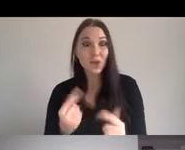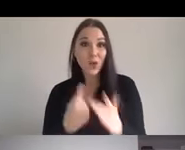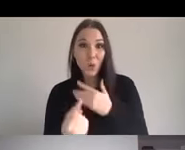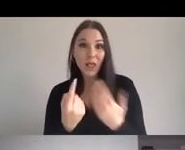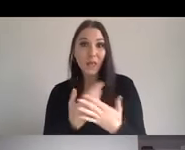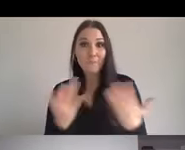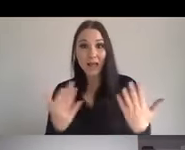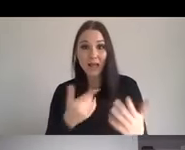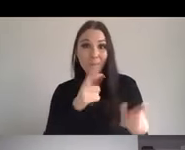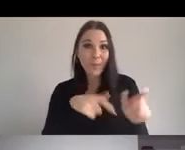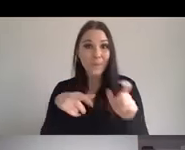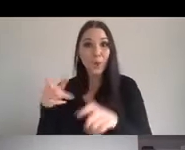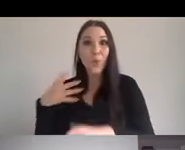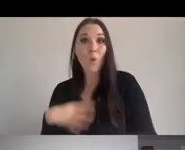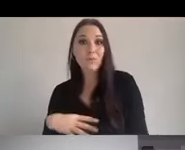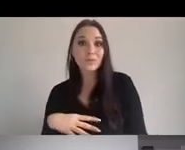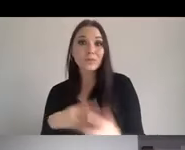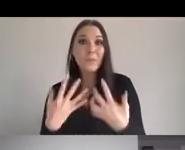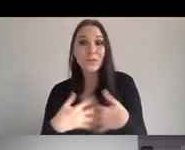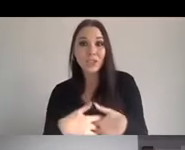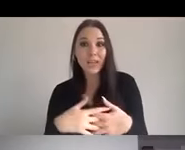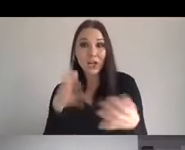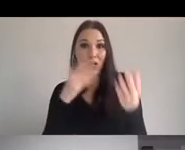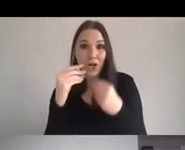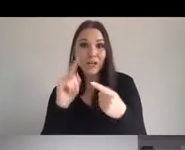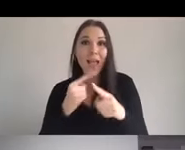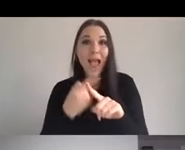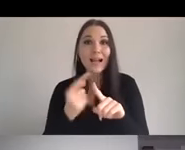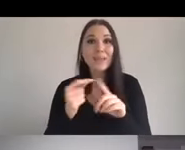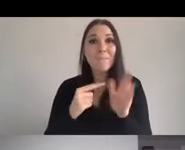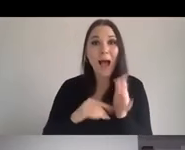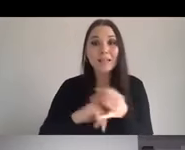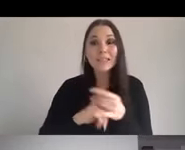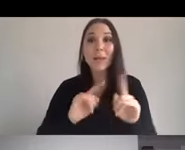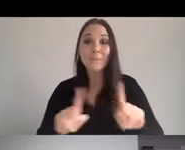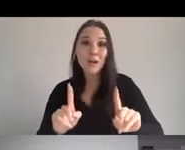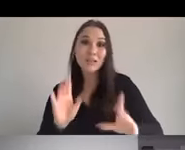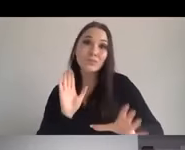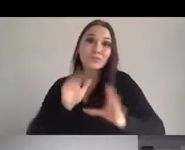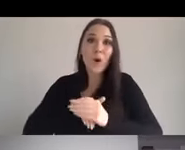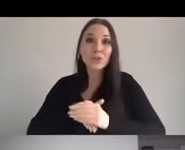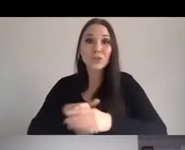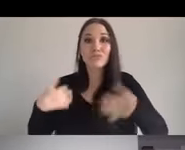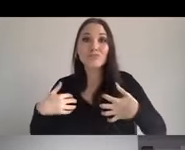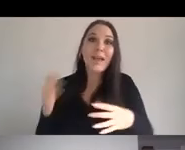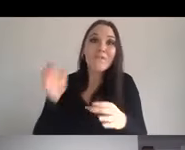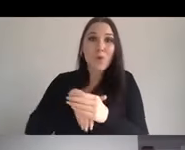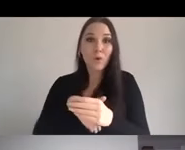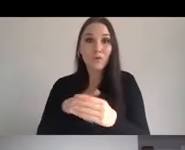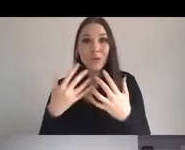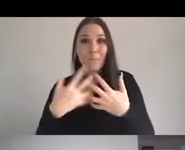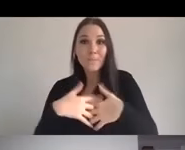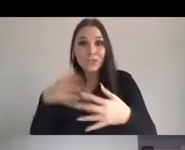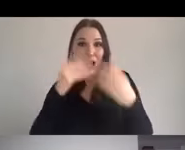that want machine learning experts, but there are also a lot of people that want to get in the field of machine learning. And we get a